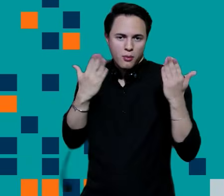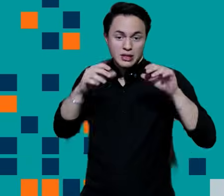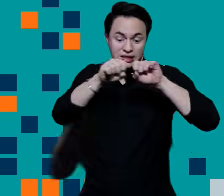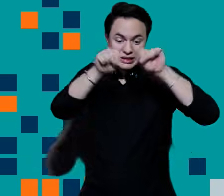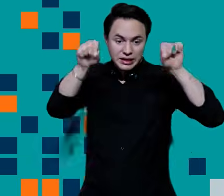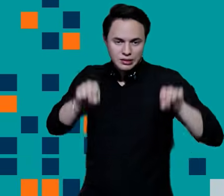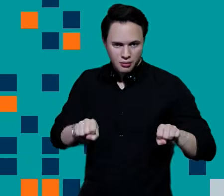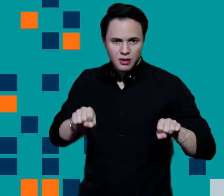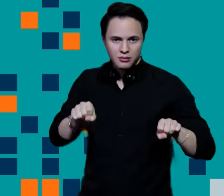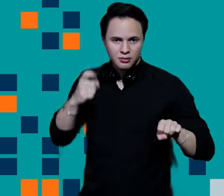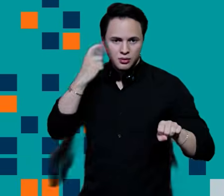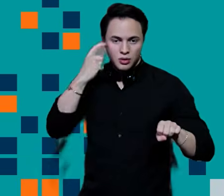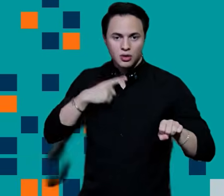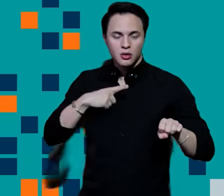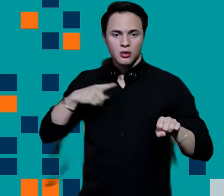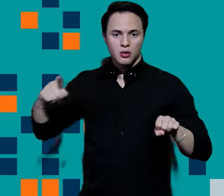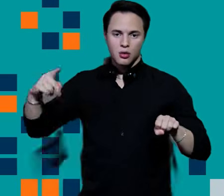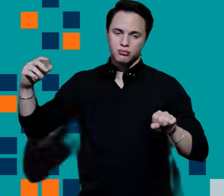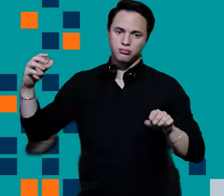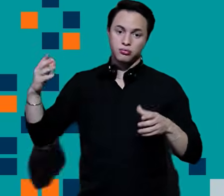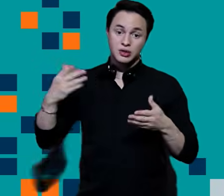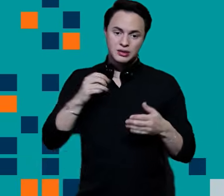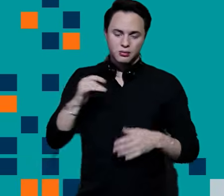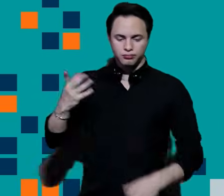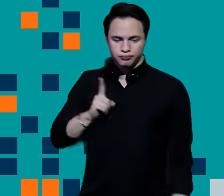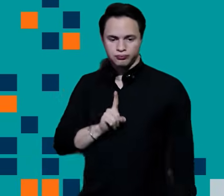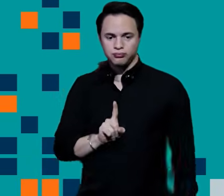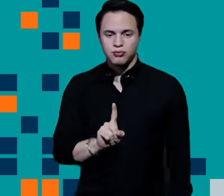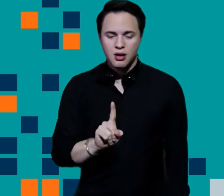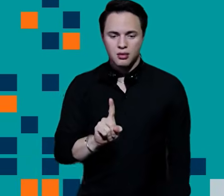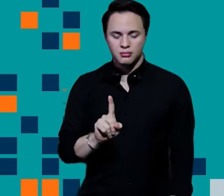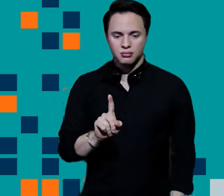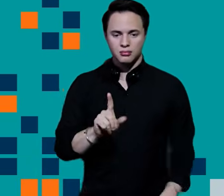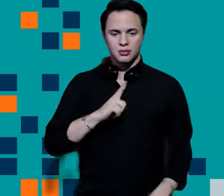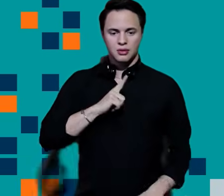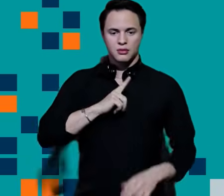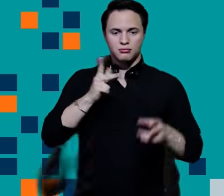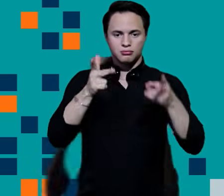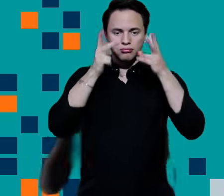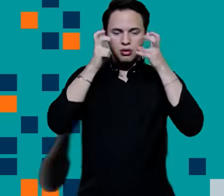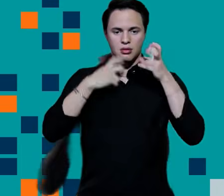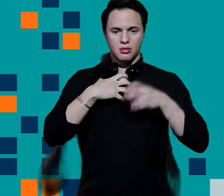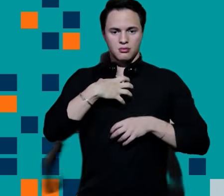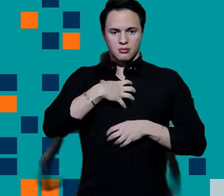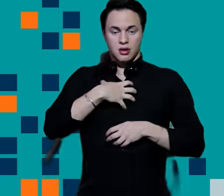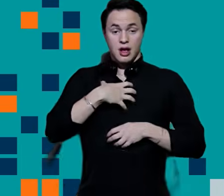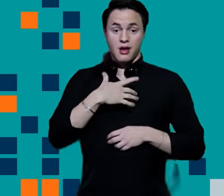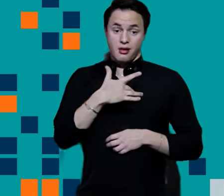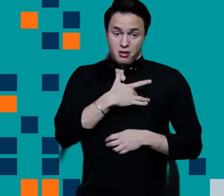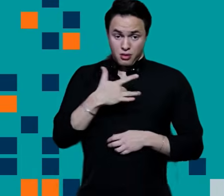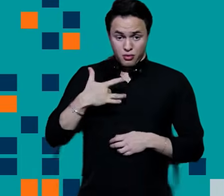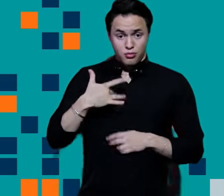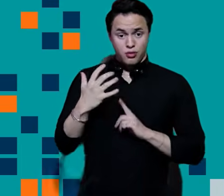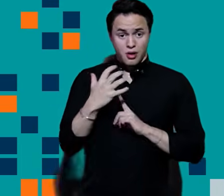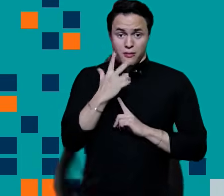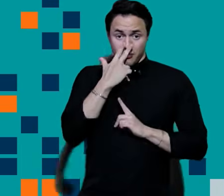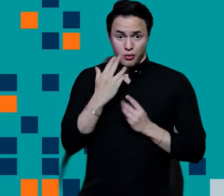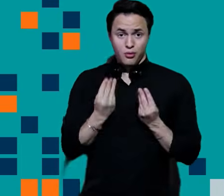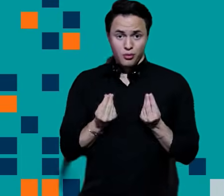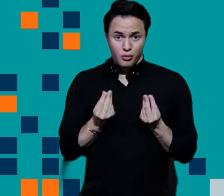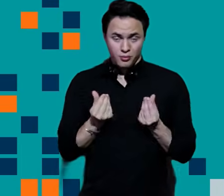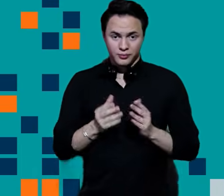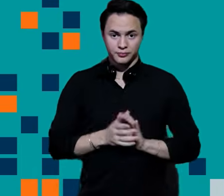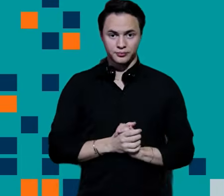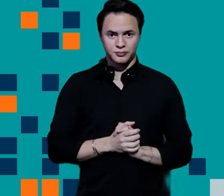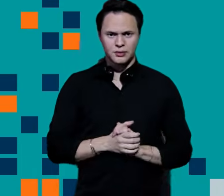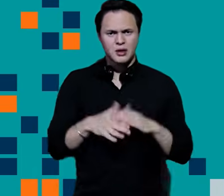systems. And so when they're coming in through our senses, and then they're going out as a prediction. And